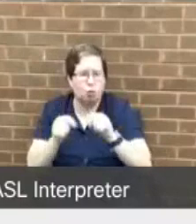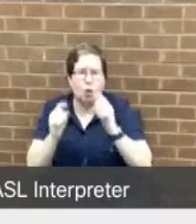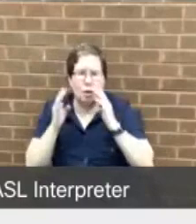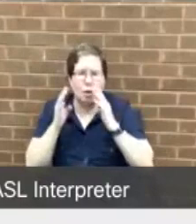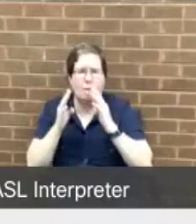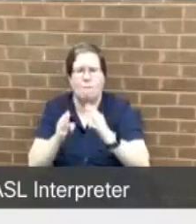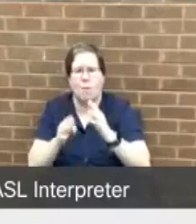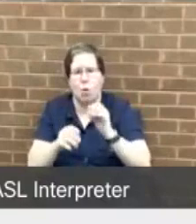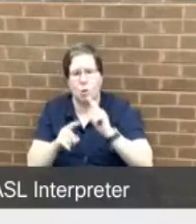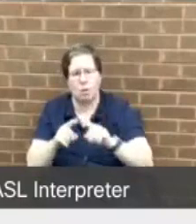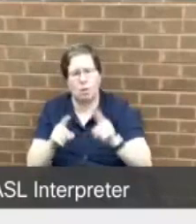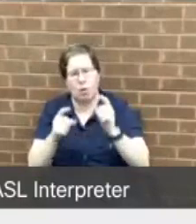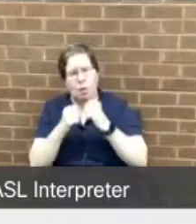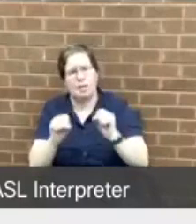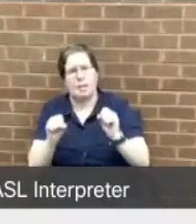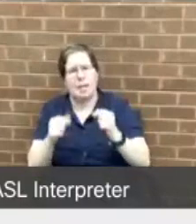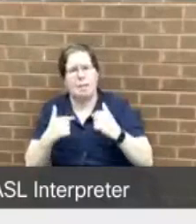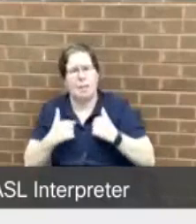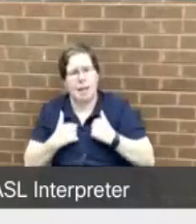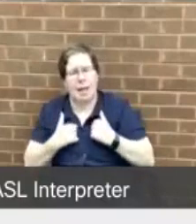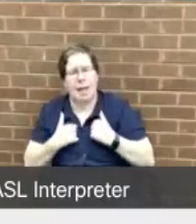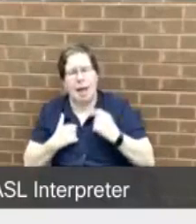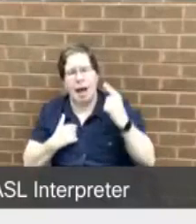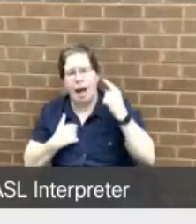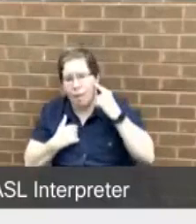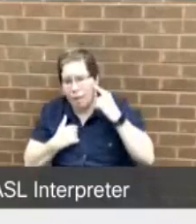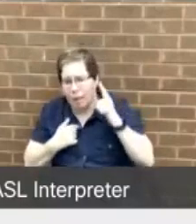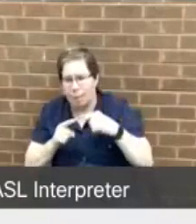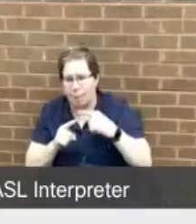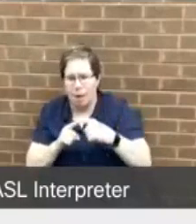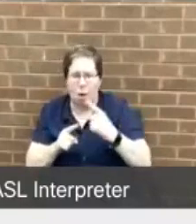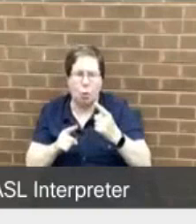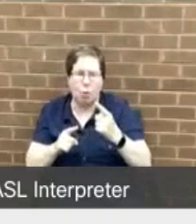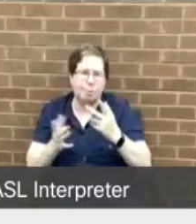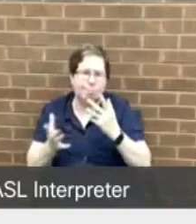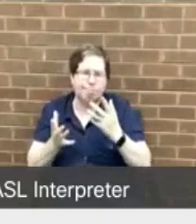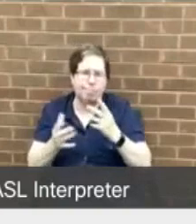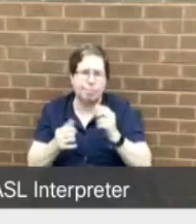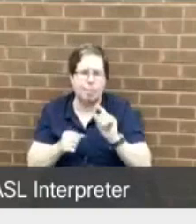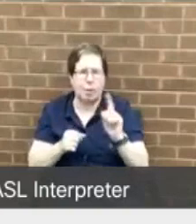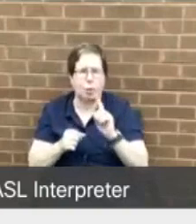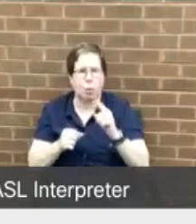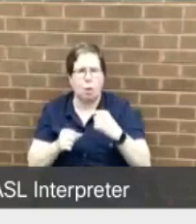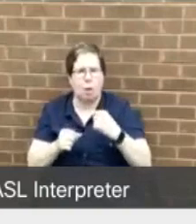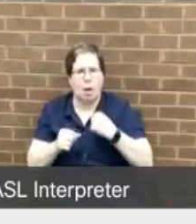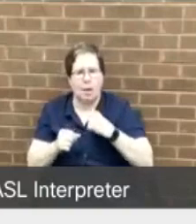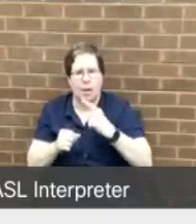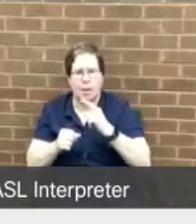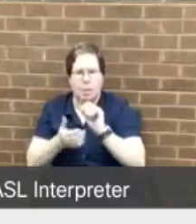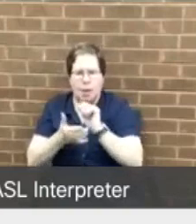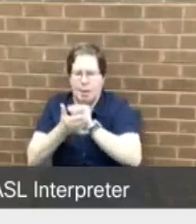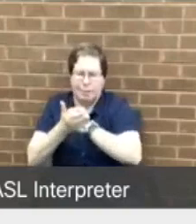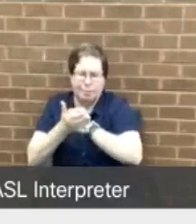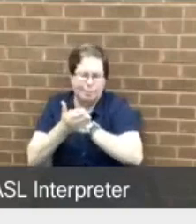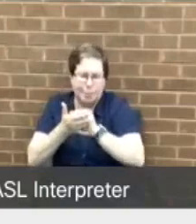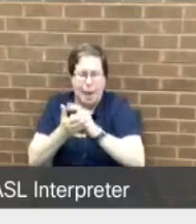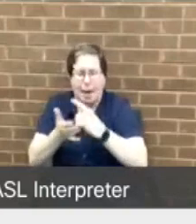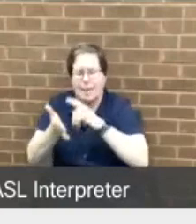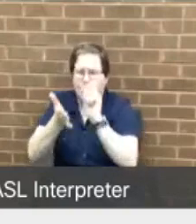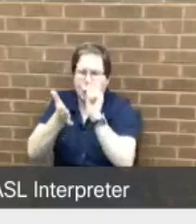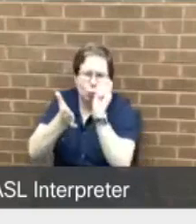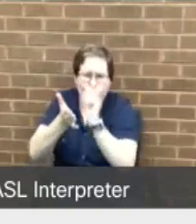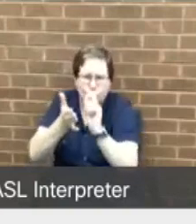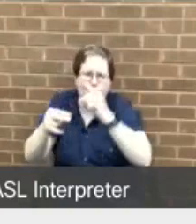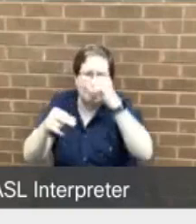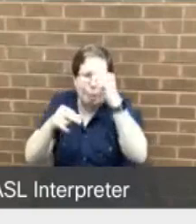focus on pedestrian safety. I look at this in, you know, if you think about it, and this is where I'd get my dry erase board out and kind of walk through the graph